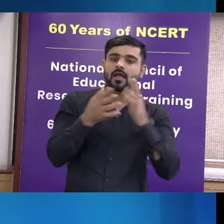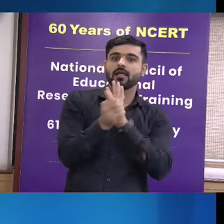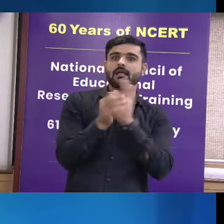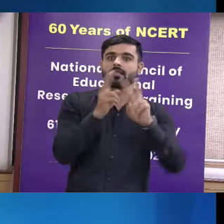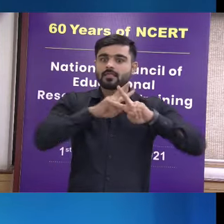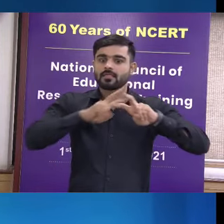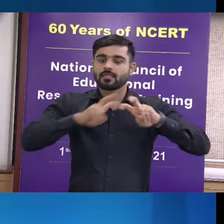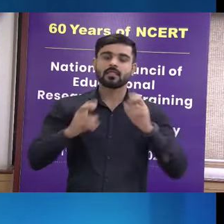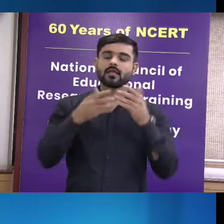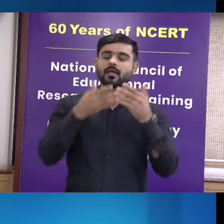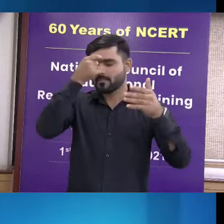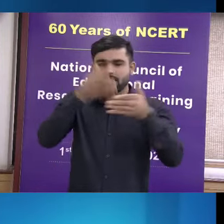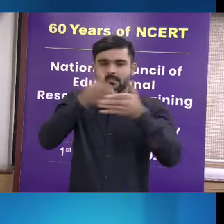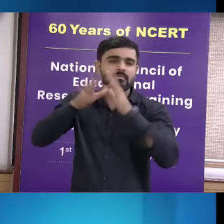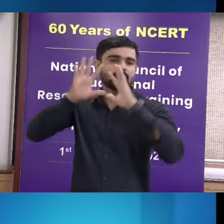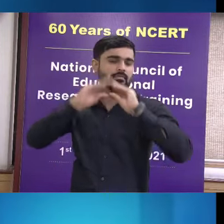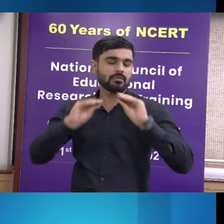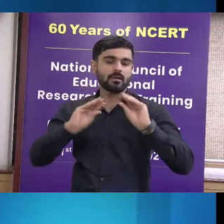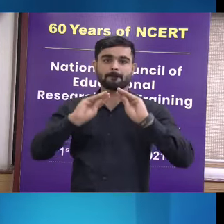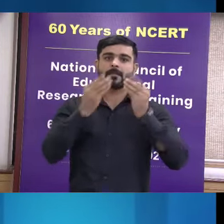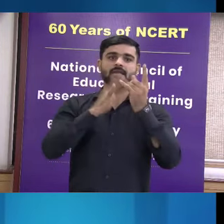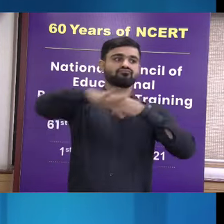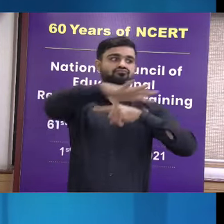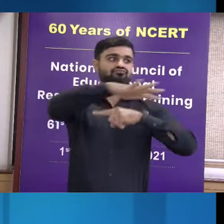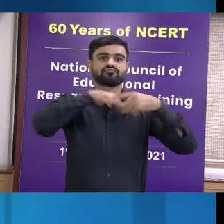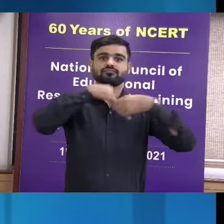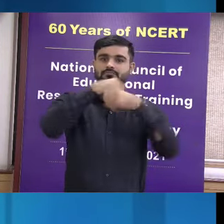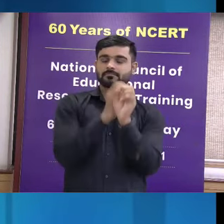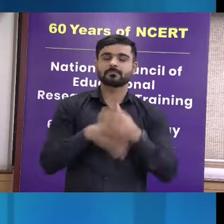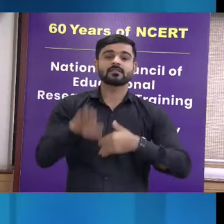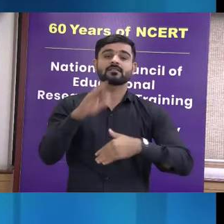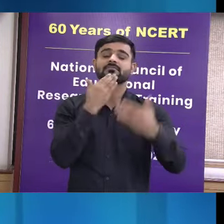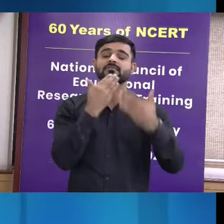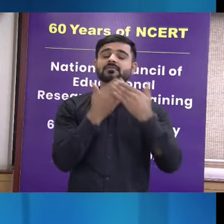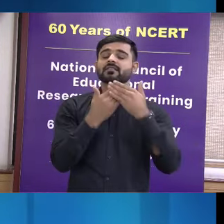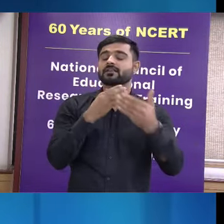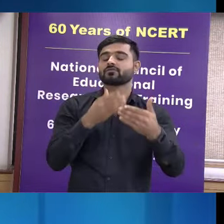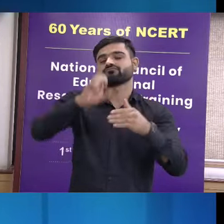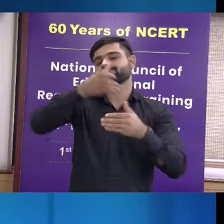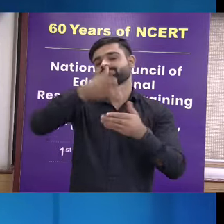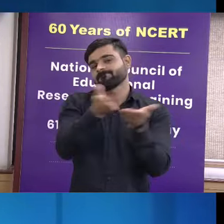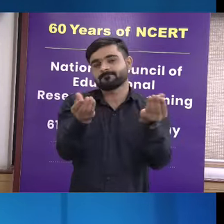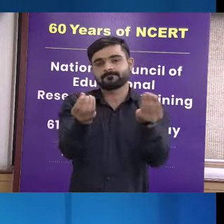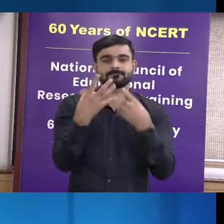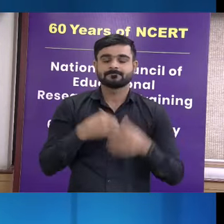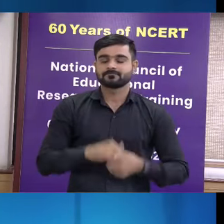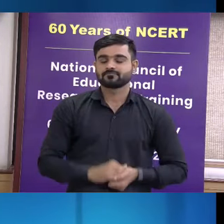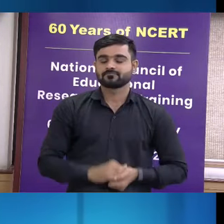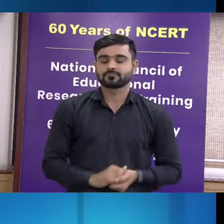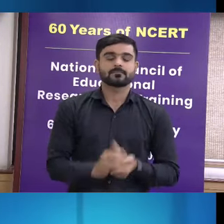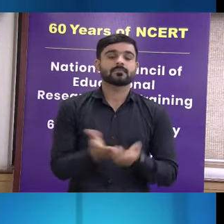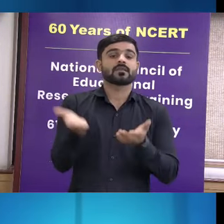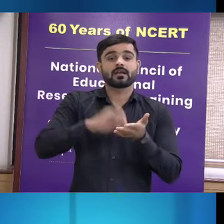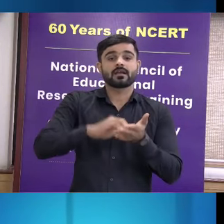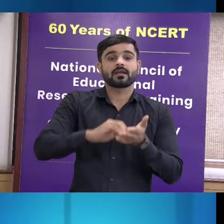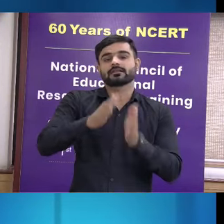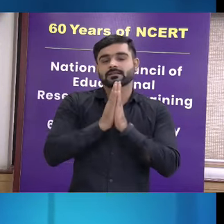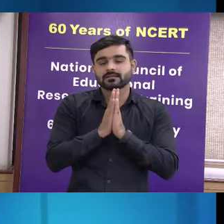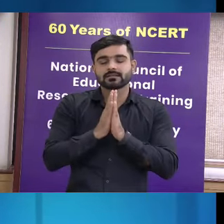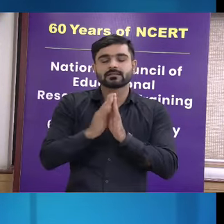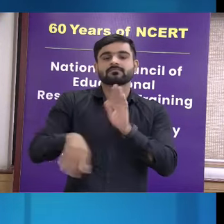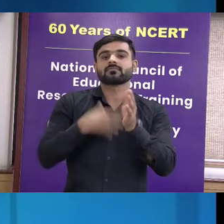overcome challenges to create a better society. Thank you for your wishes, sir. Now, I would request Honorable Joint